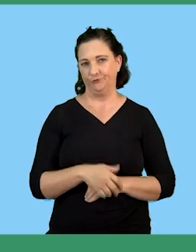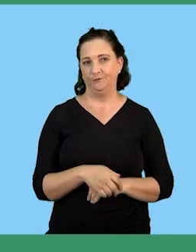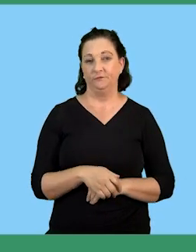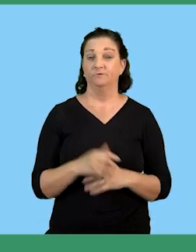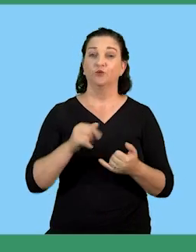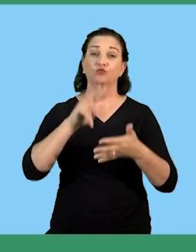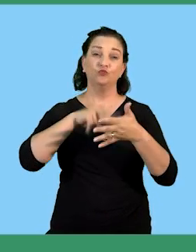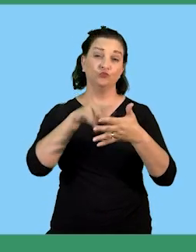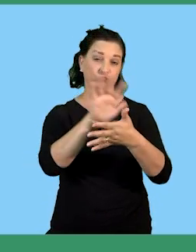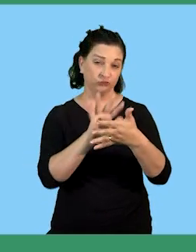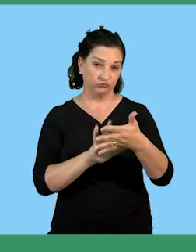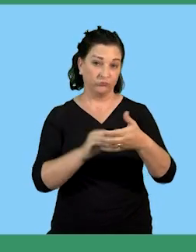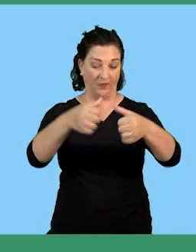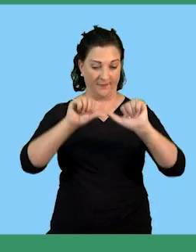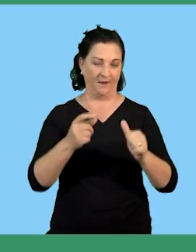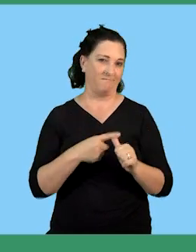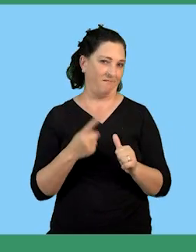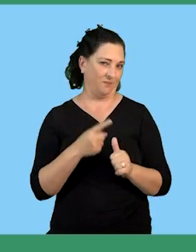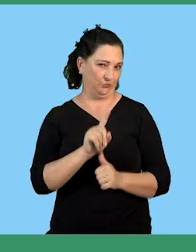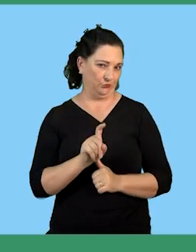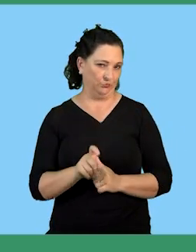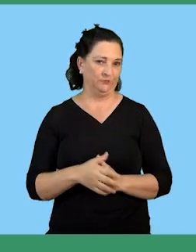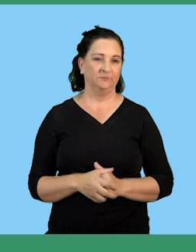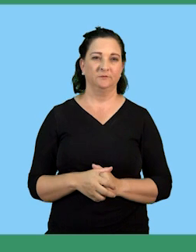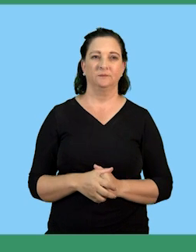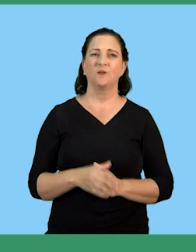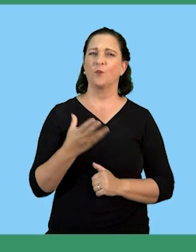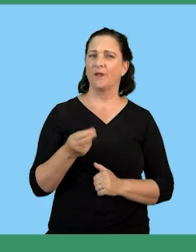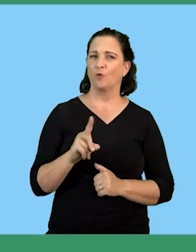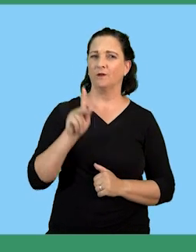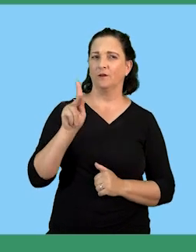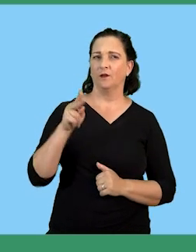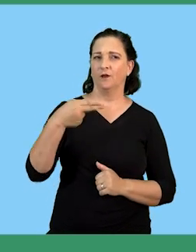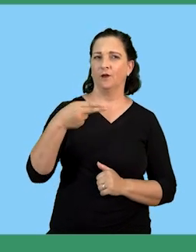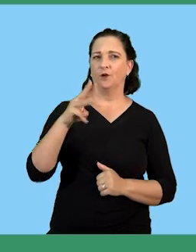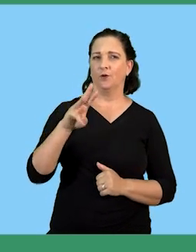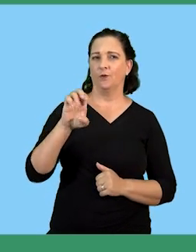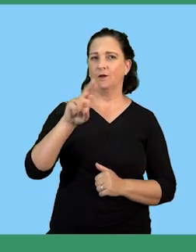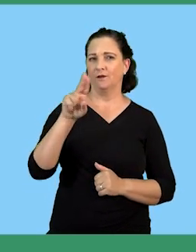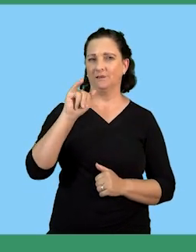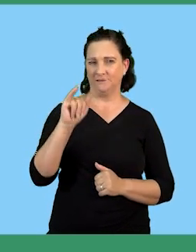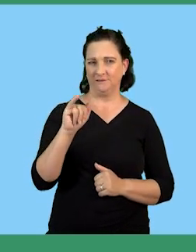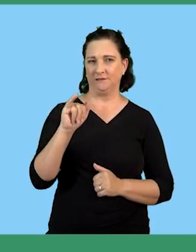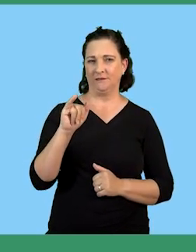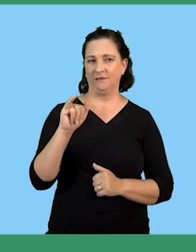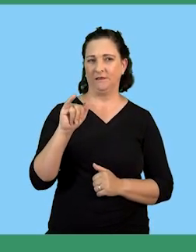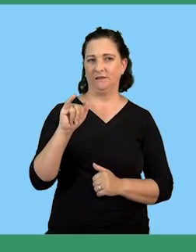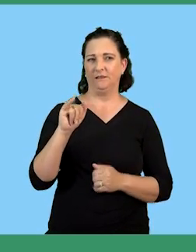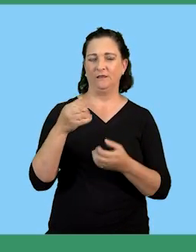Read the scenario below and answer the questions that follow. We've got Kwezi Manufacturer, which is